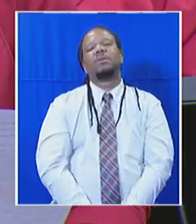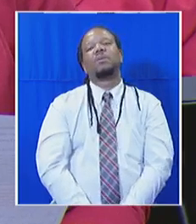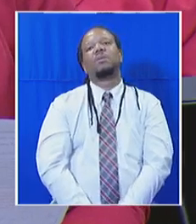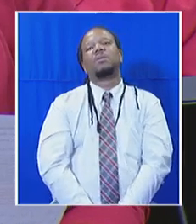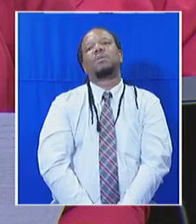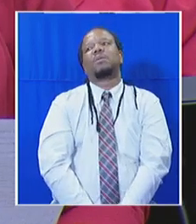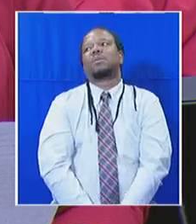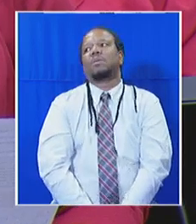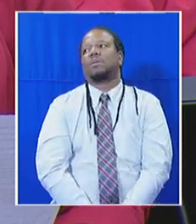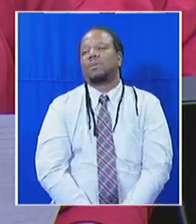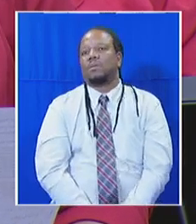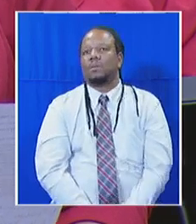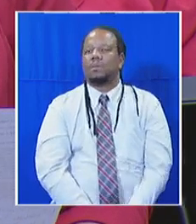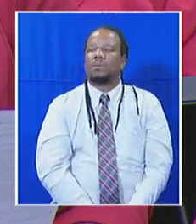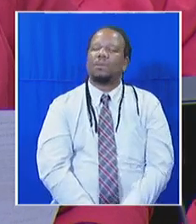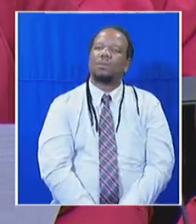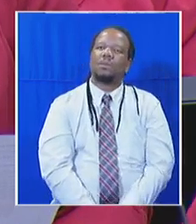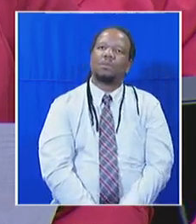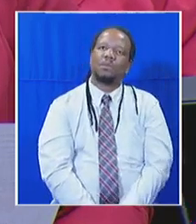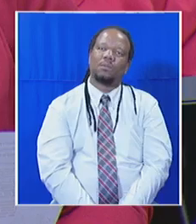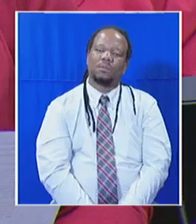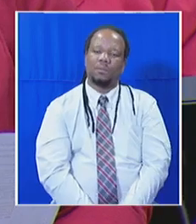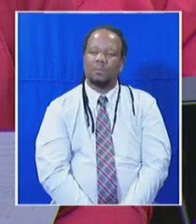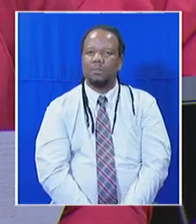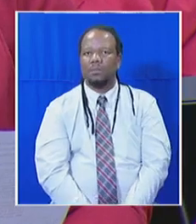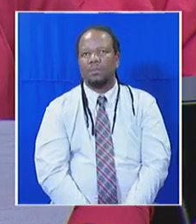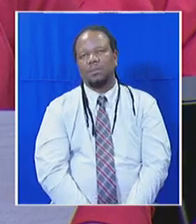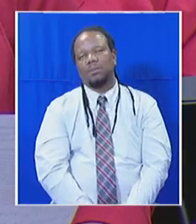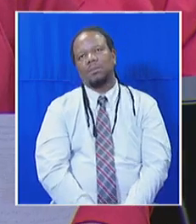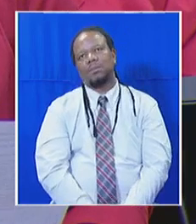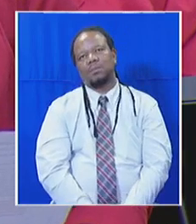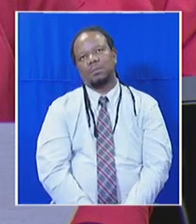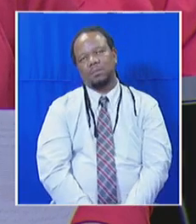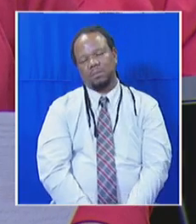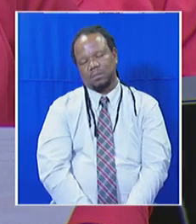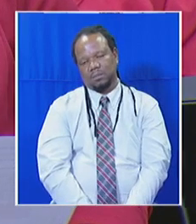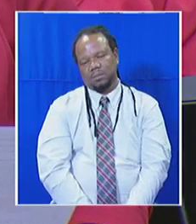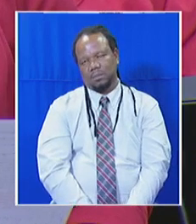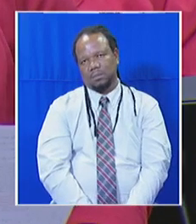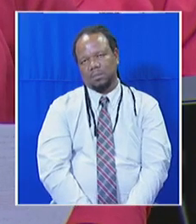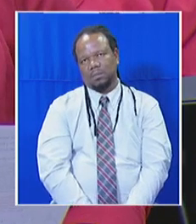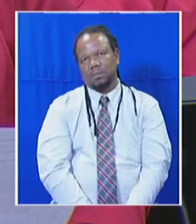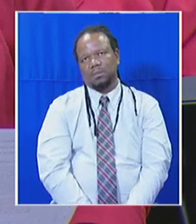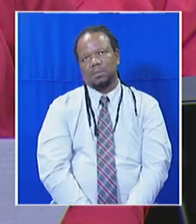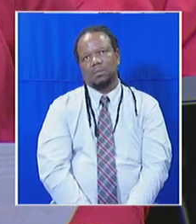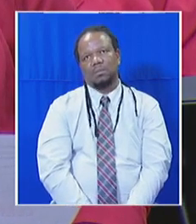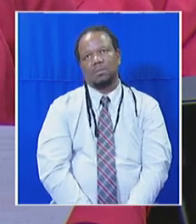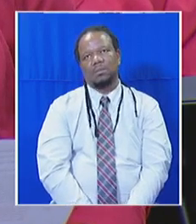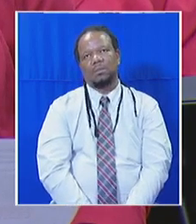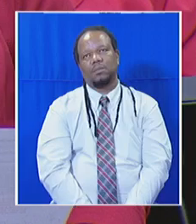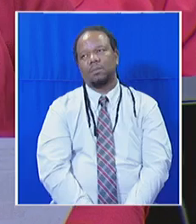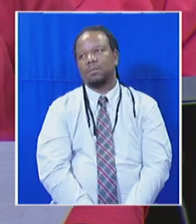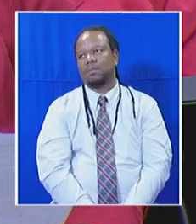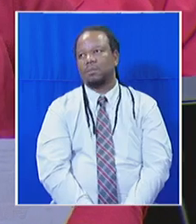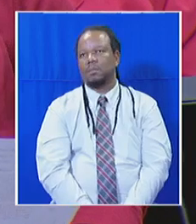le borogo le le kopanyang Ncome le Blood River. E le lenaneo la go tlisa poelano mo